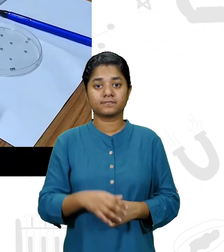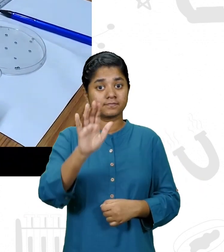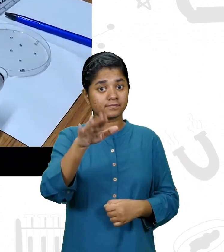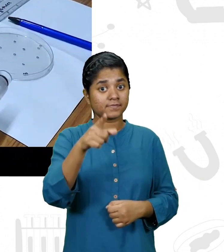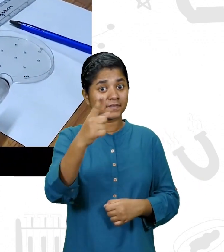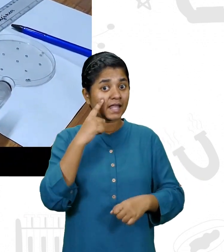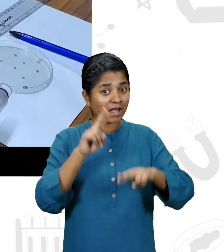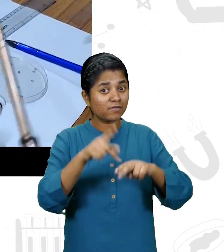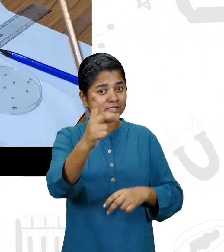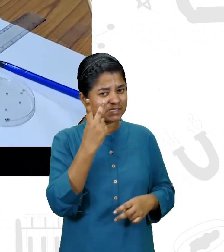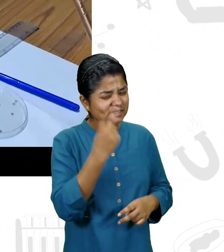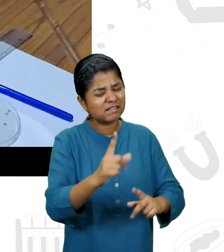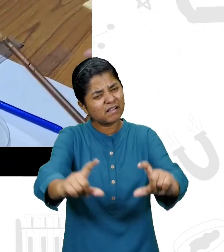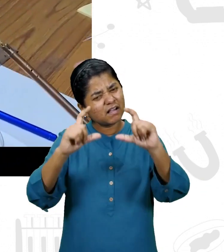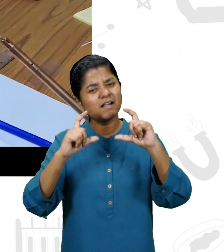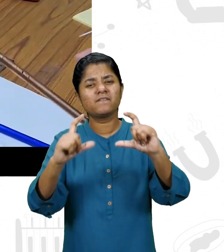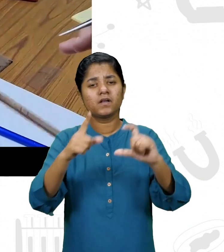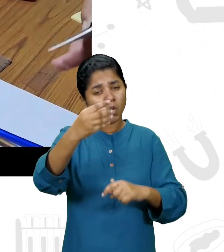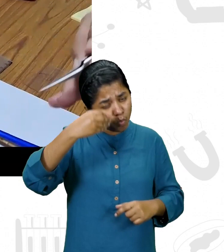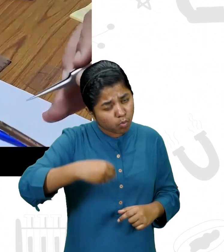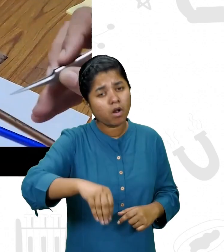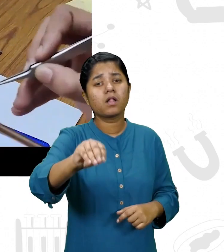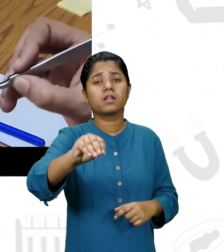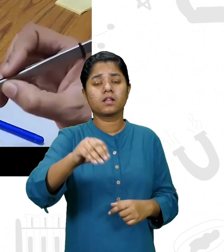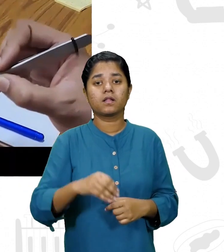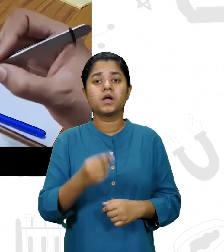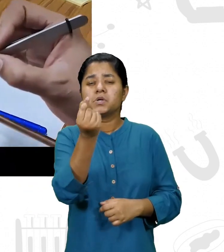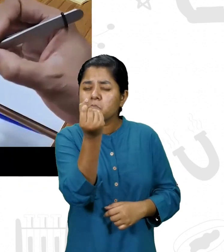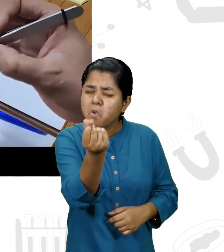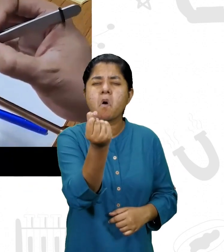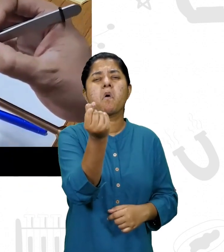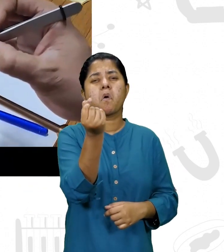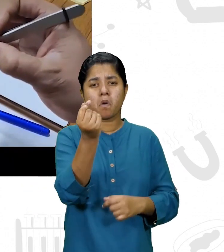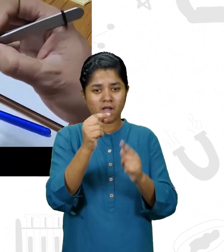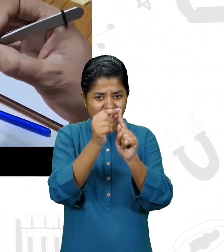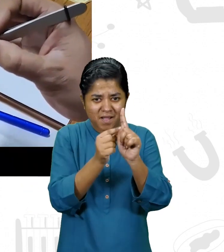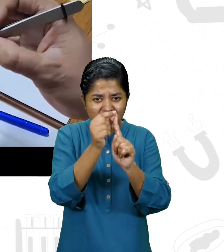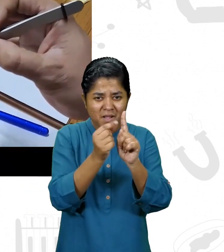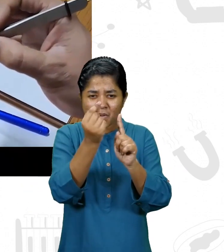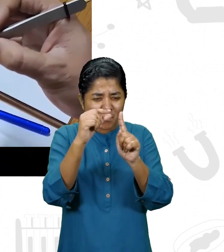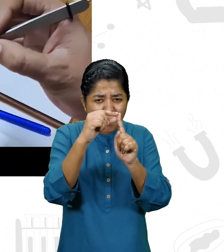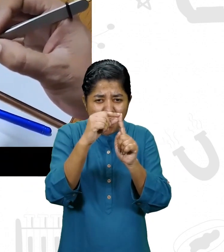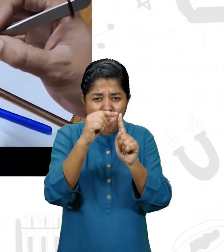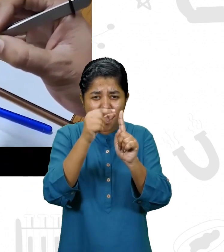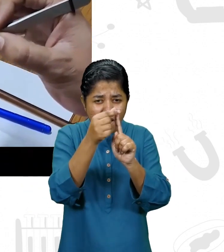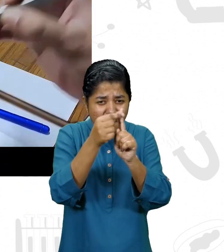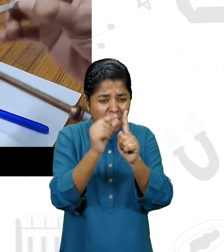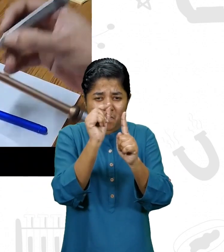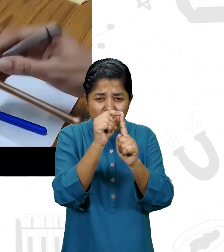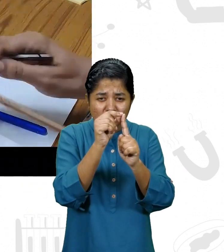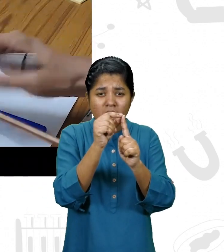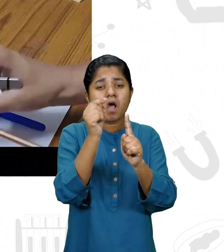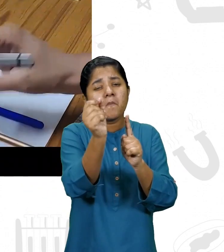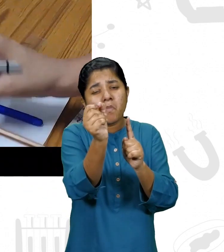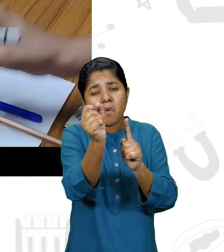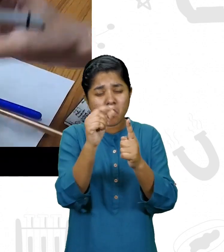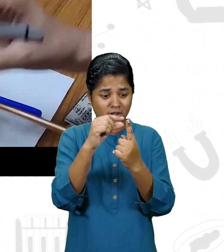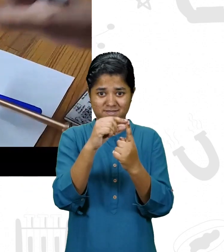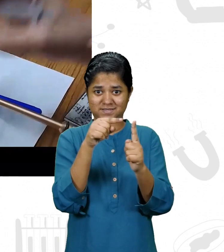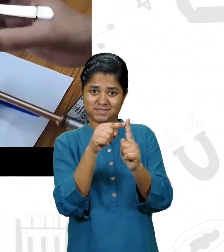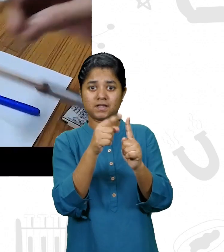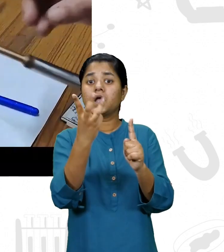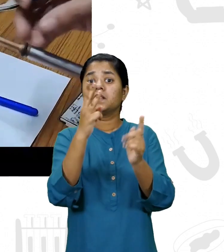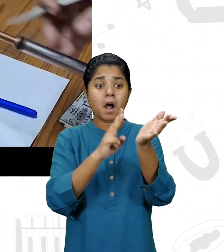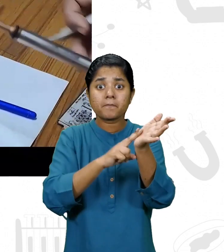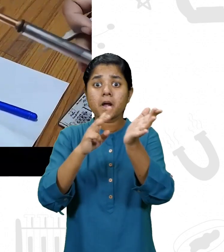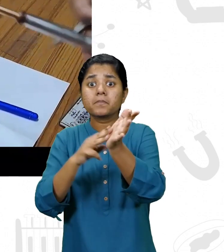very carefully, you will see a very small tiny hole which is exactly 3 millimeter, which fits